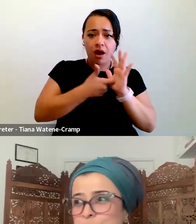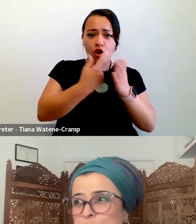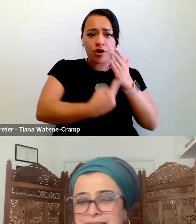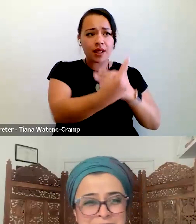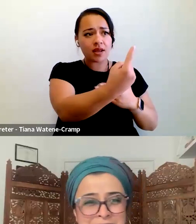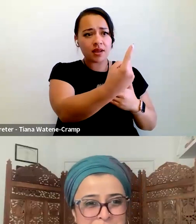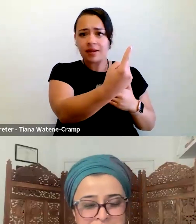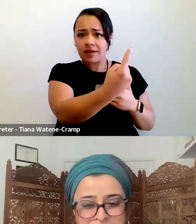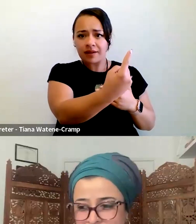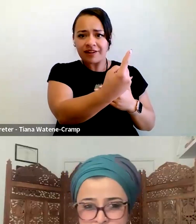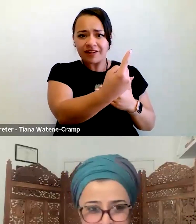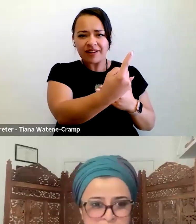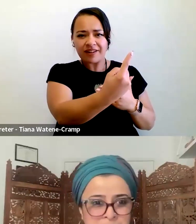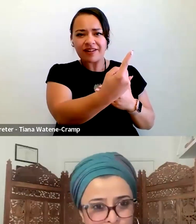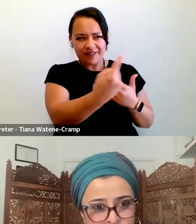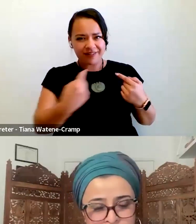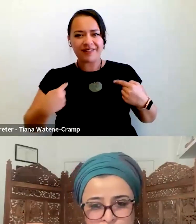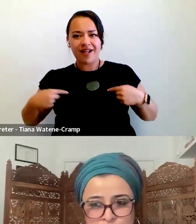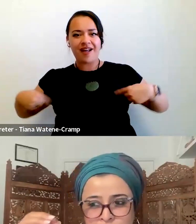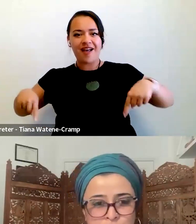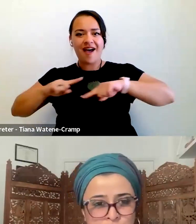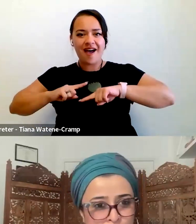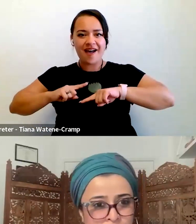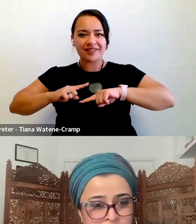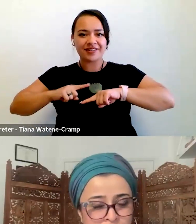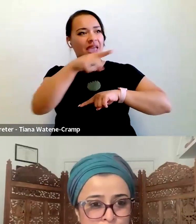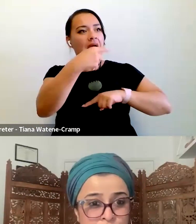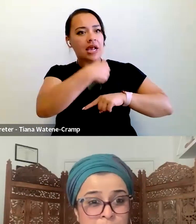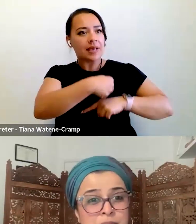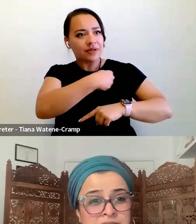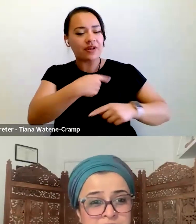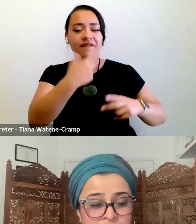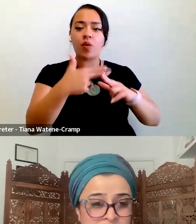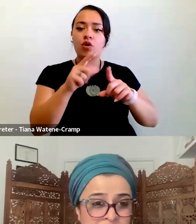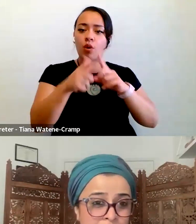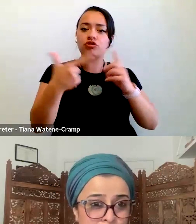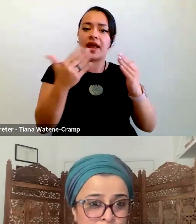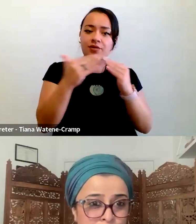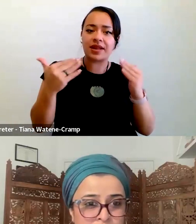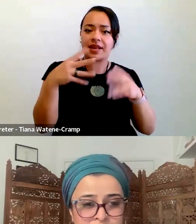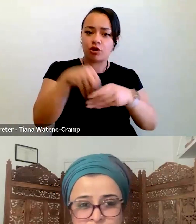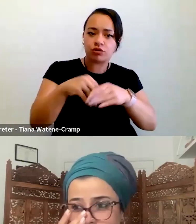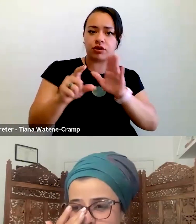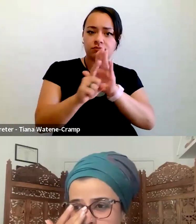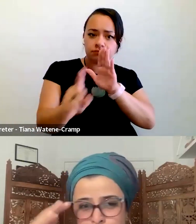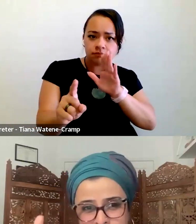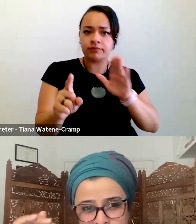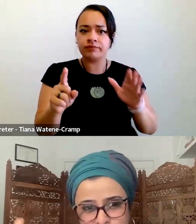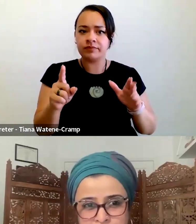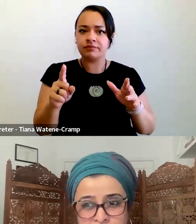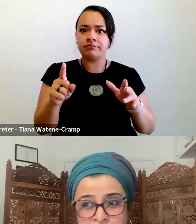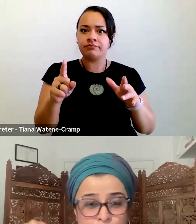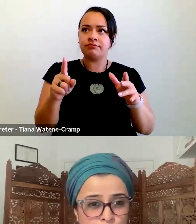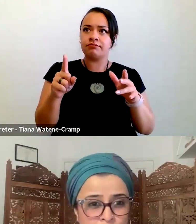we ensure that commitment and that rigor to cultural equity and inclusion and representation is carried through the organization, and